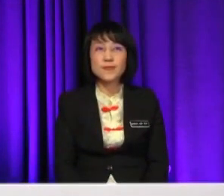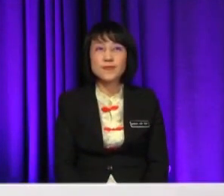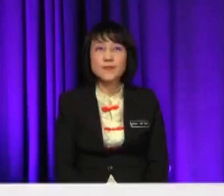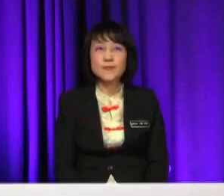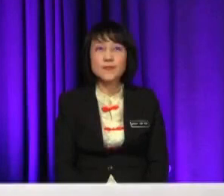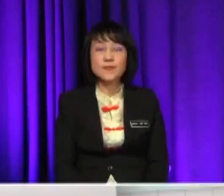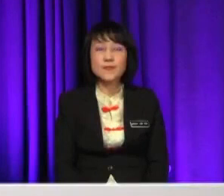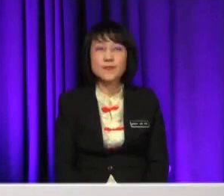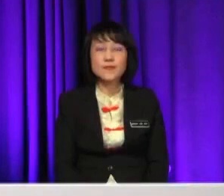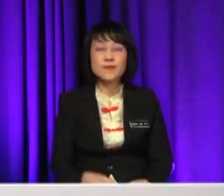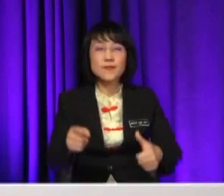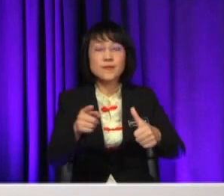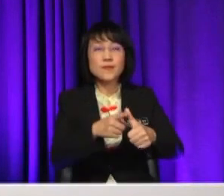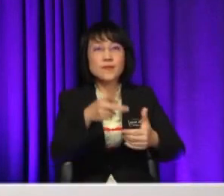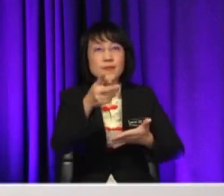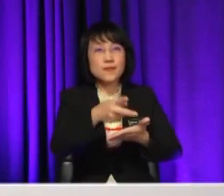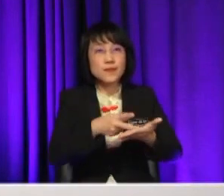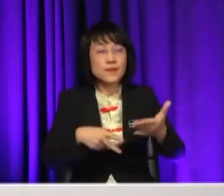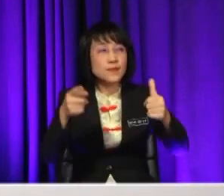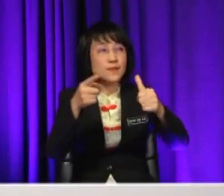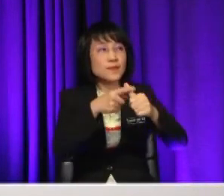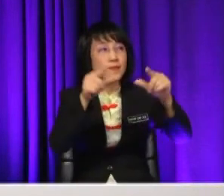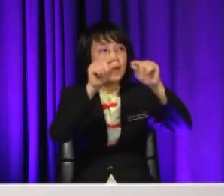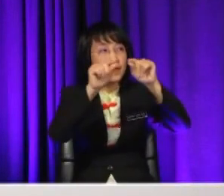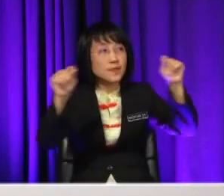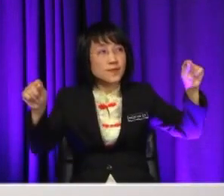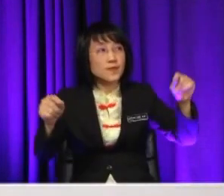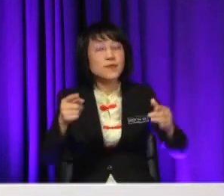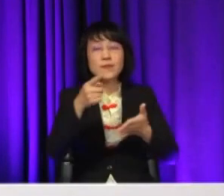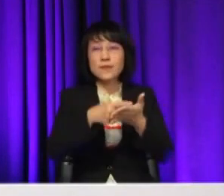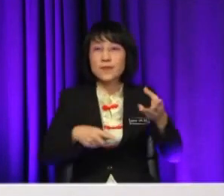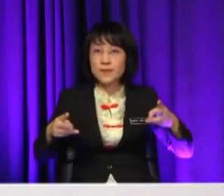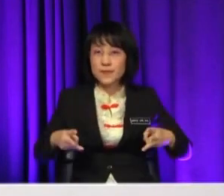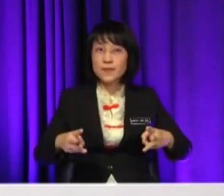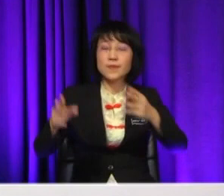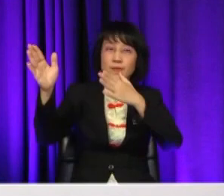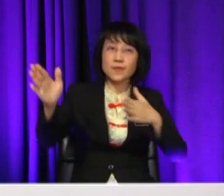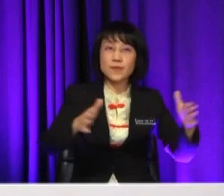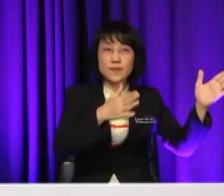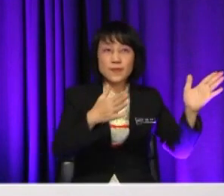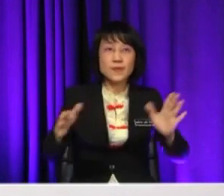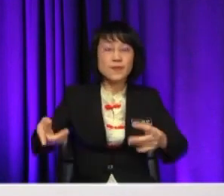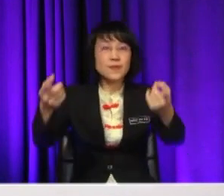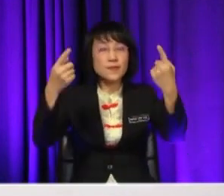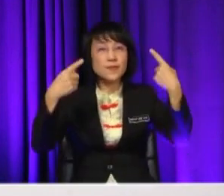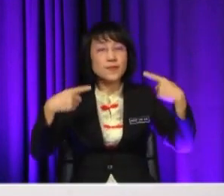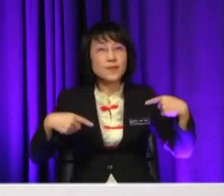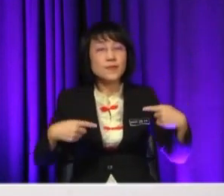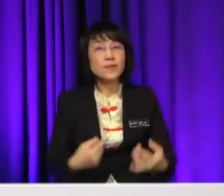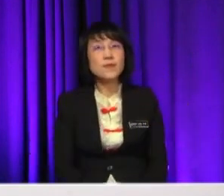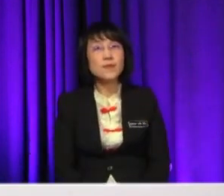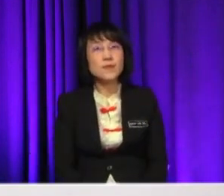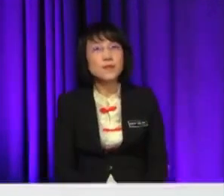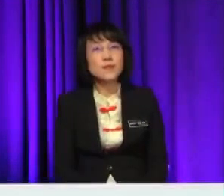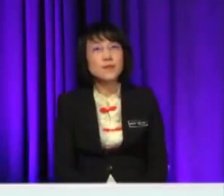In the first stanza, first line, what way does the wind come? It's alliteration. Okay,